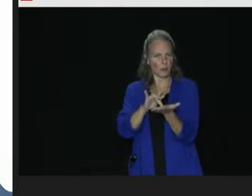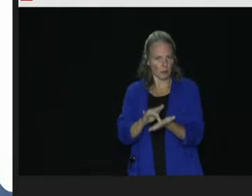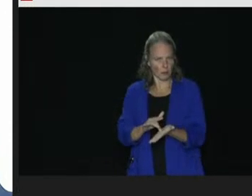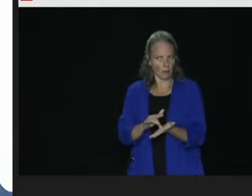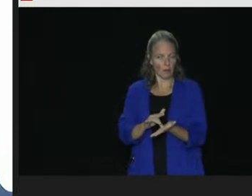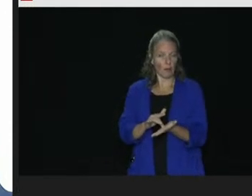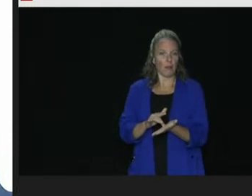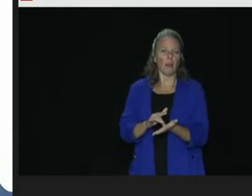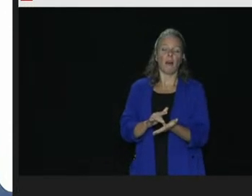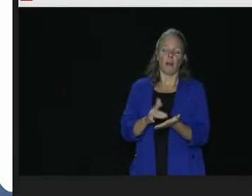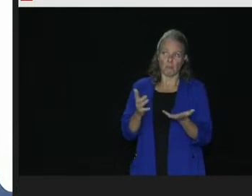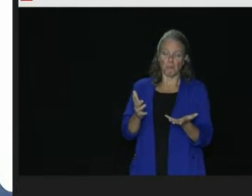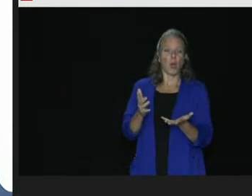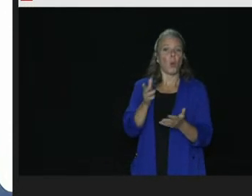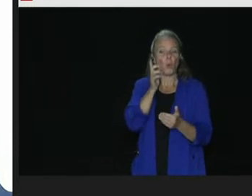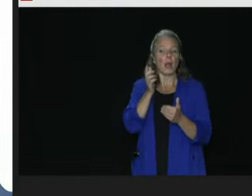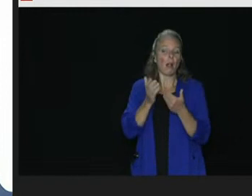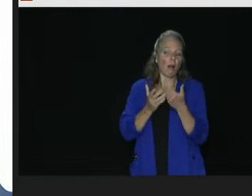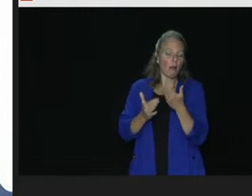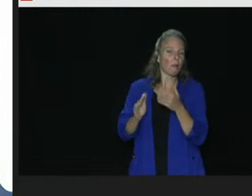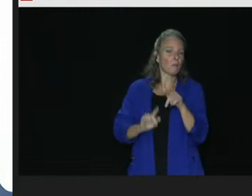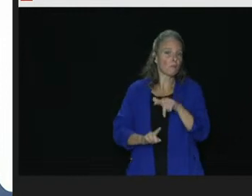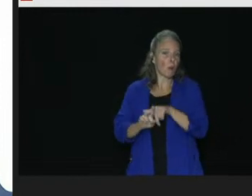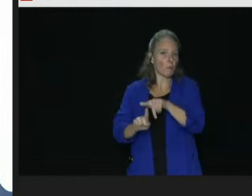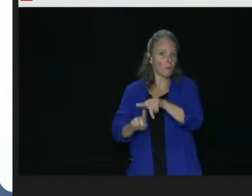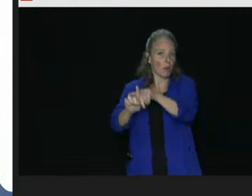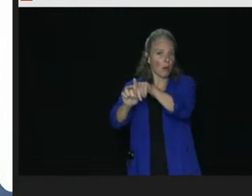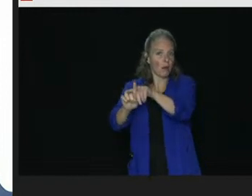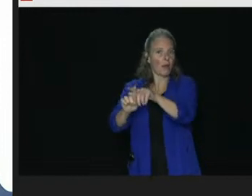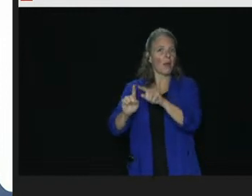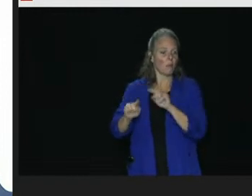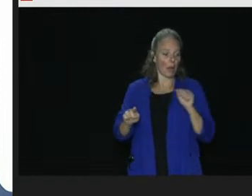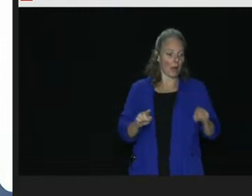to dealing with the illness once it exists.